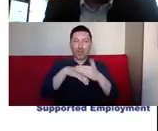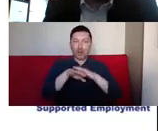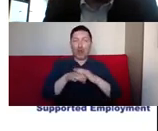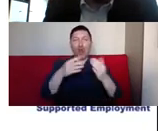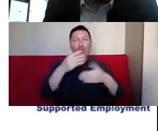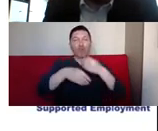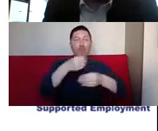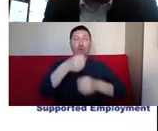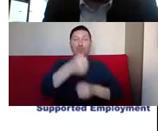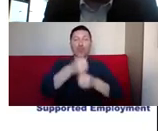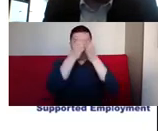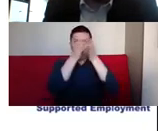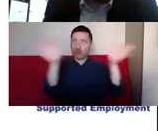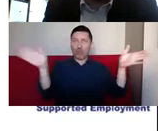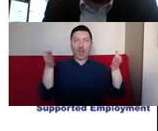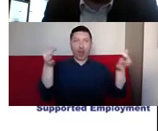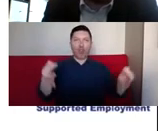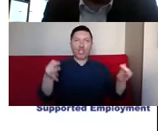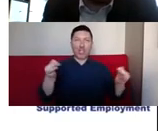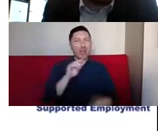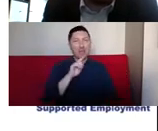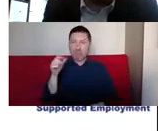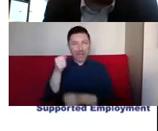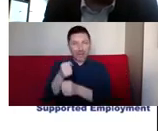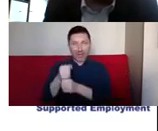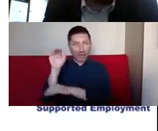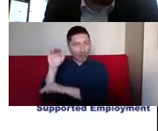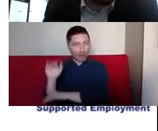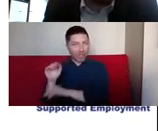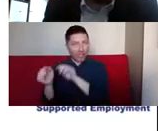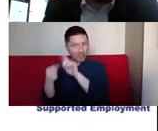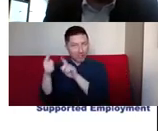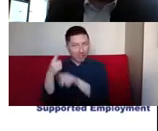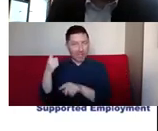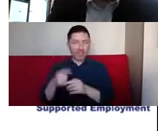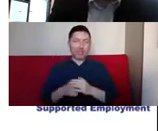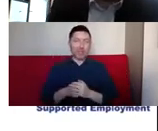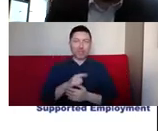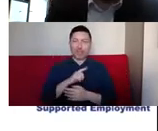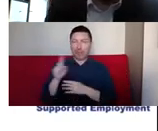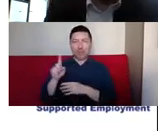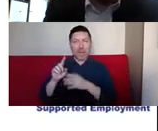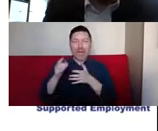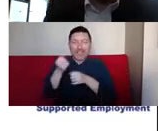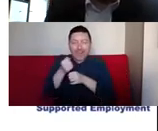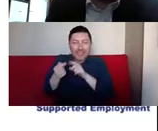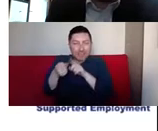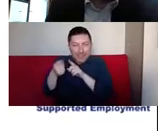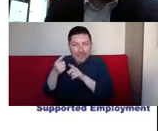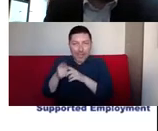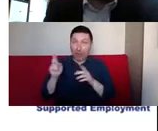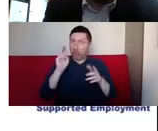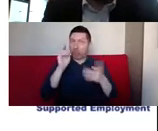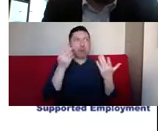and on the open labor market, no segregated settings. This definition was agreed upon by